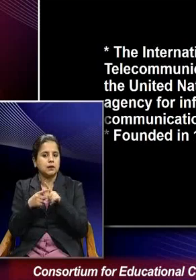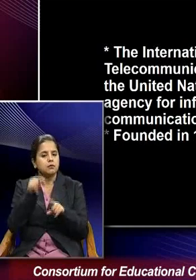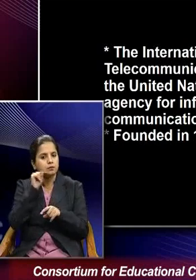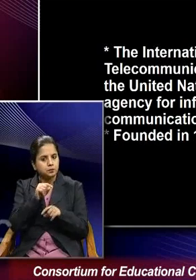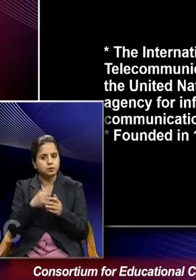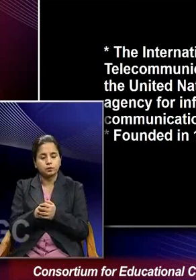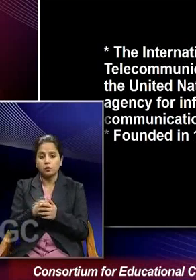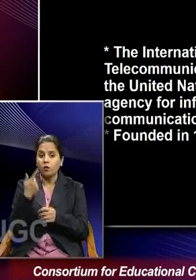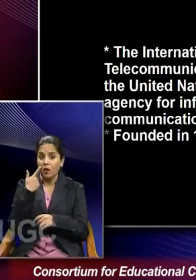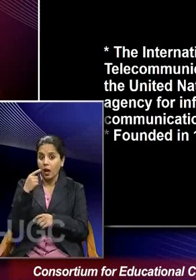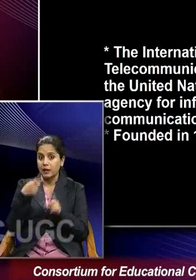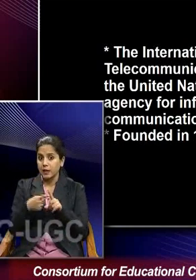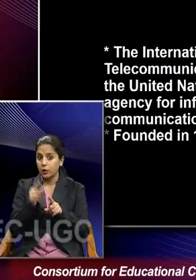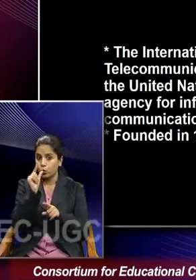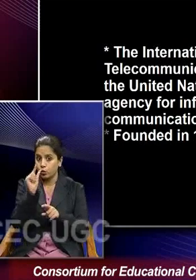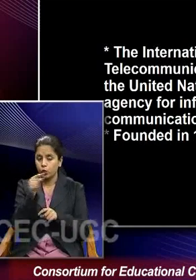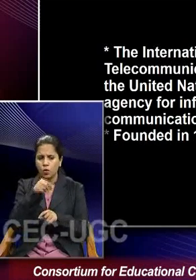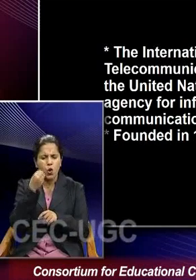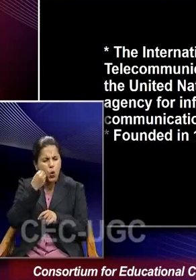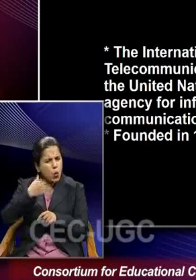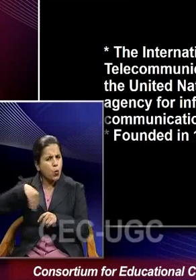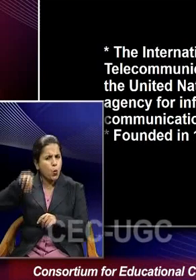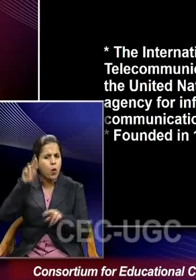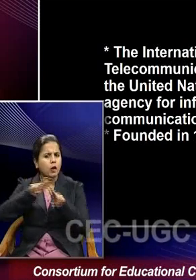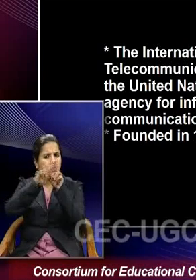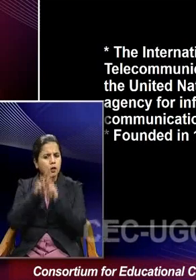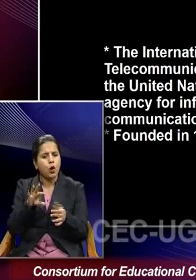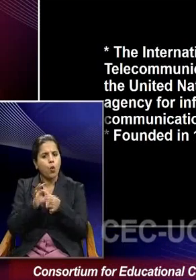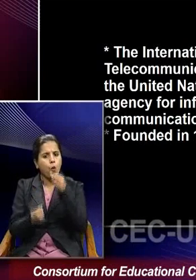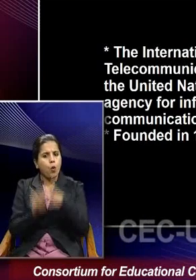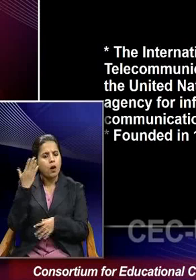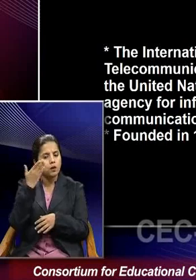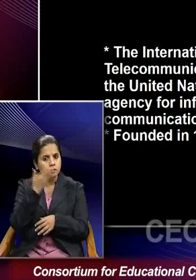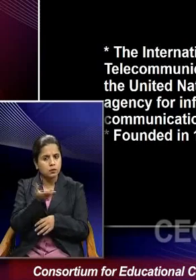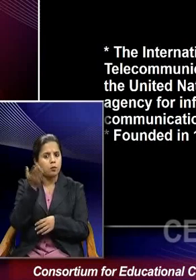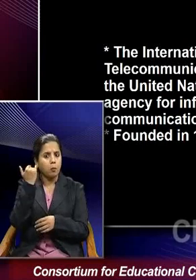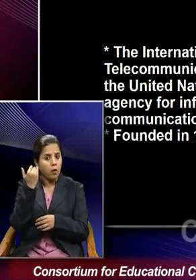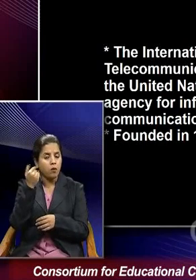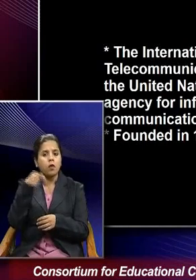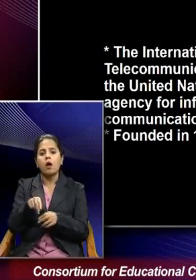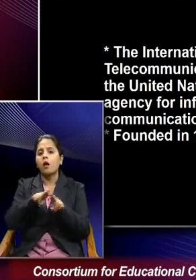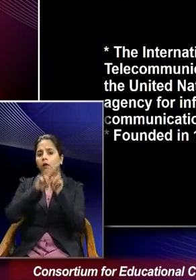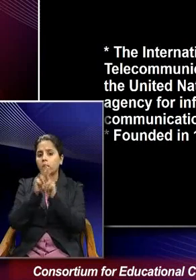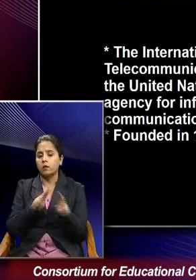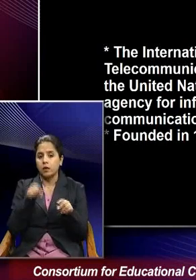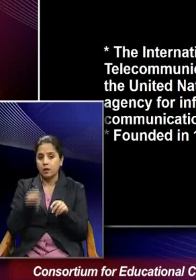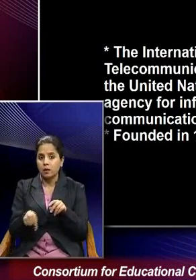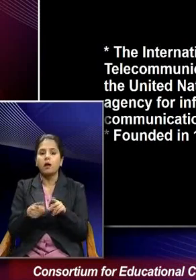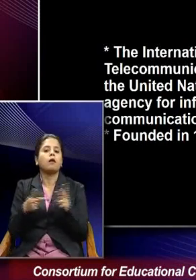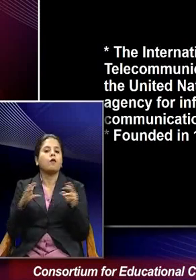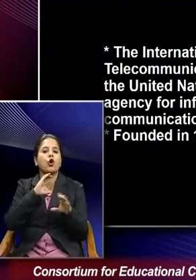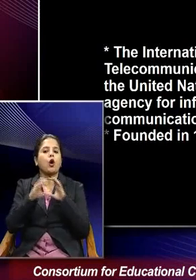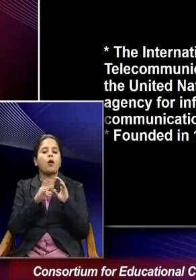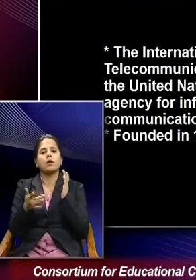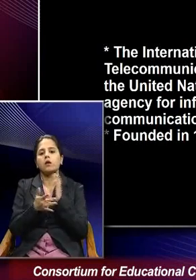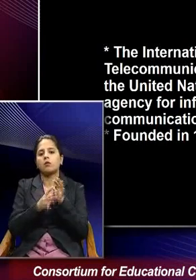The ITU is one of the oldest international organizations. The International Telecommunication Union